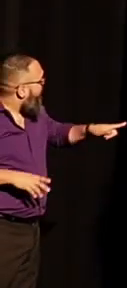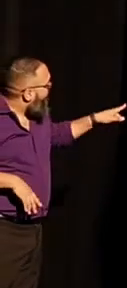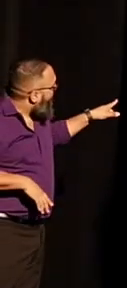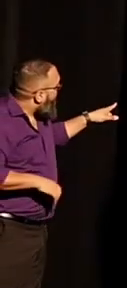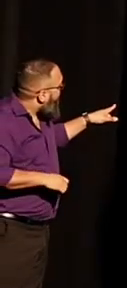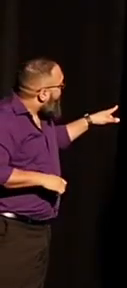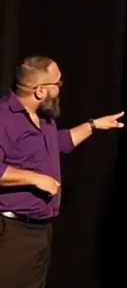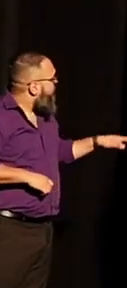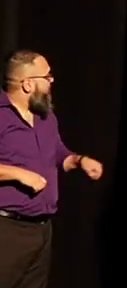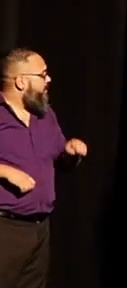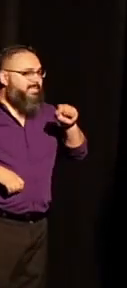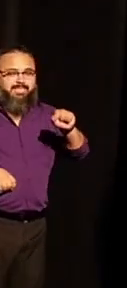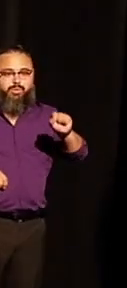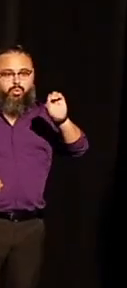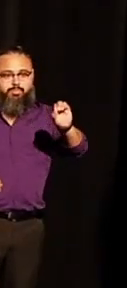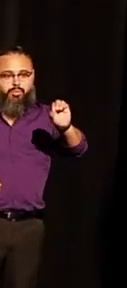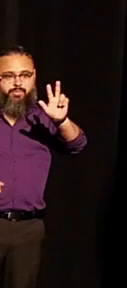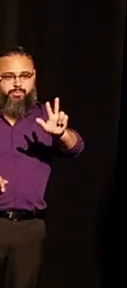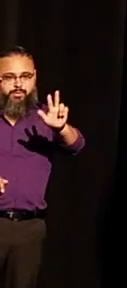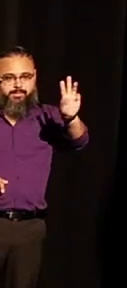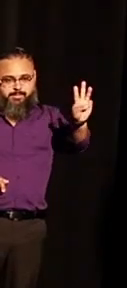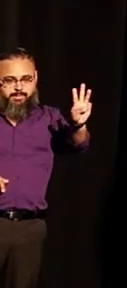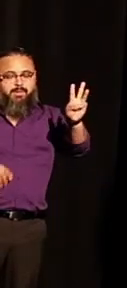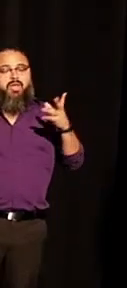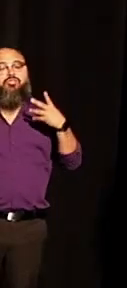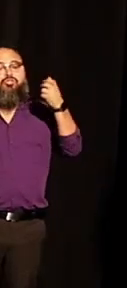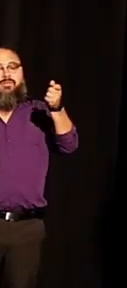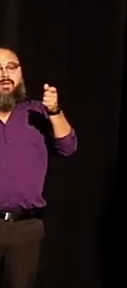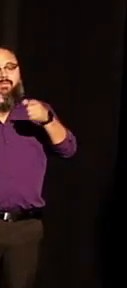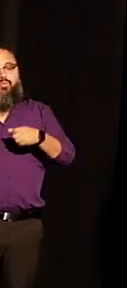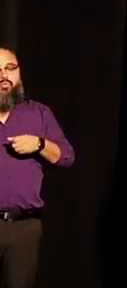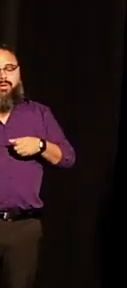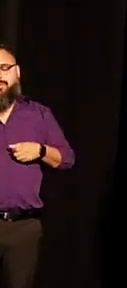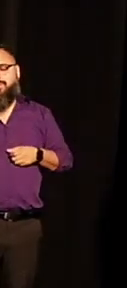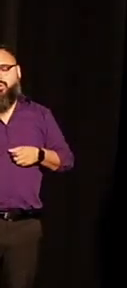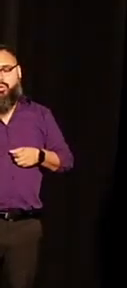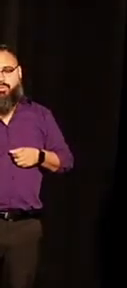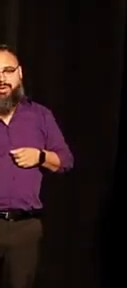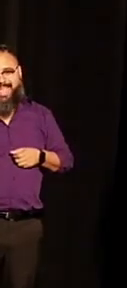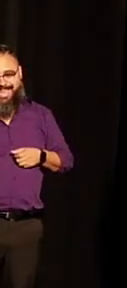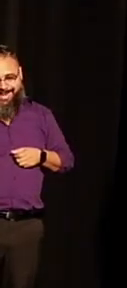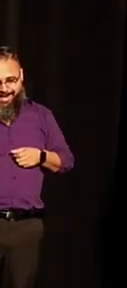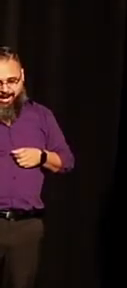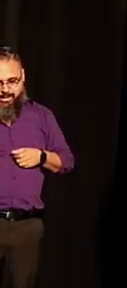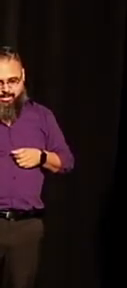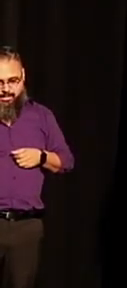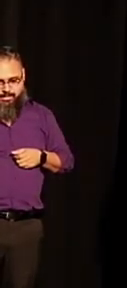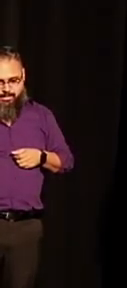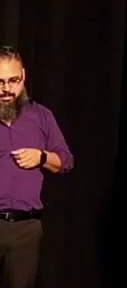was 0.36, and the survival rate was 0.81.